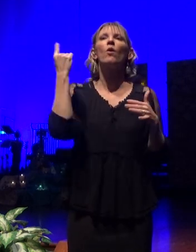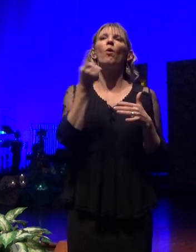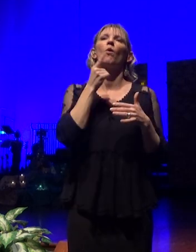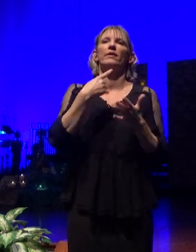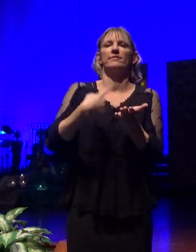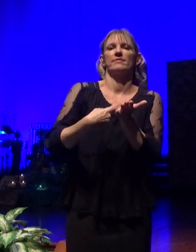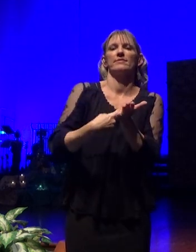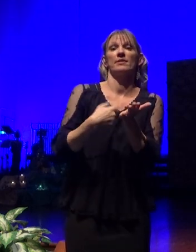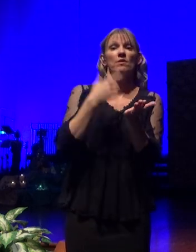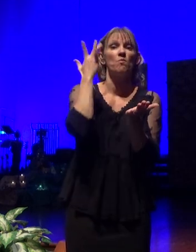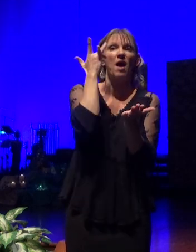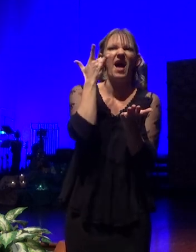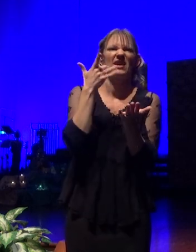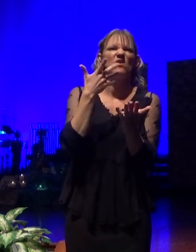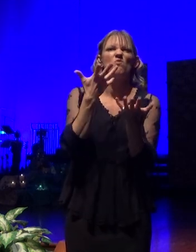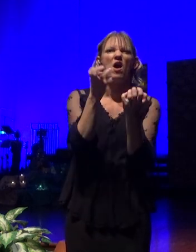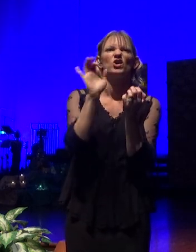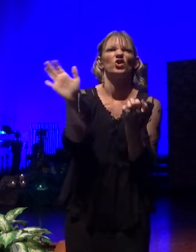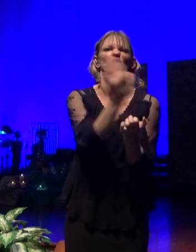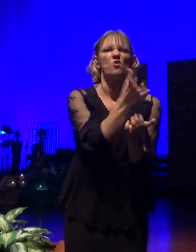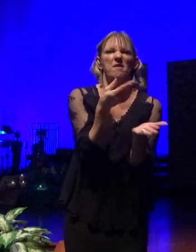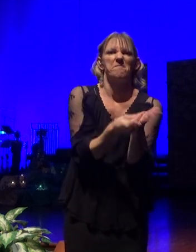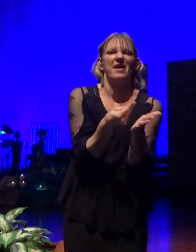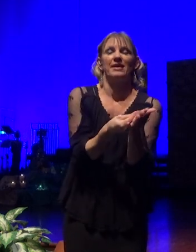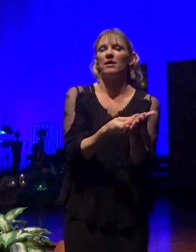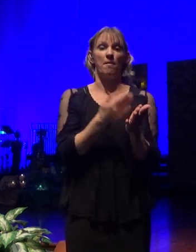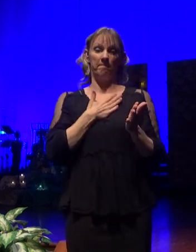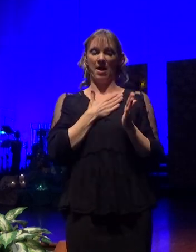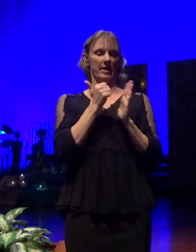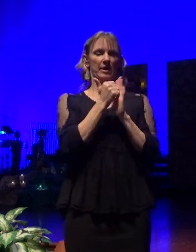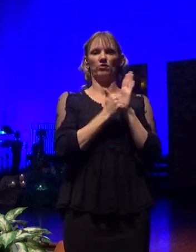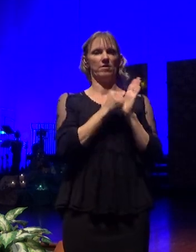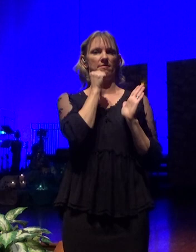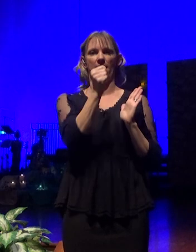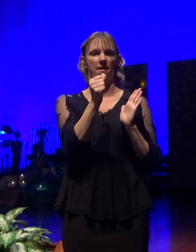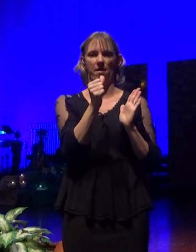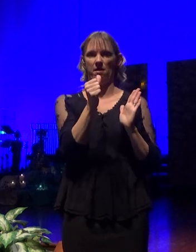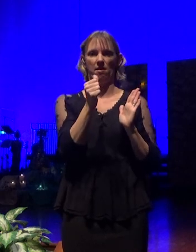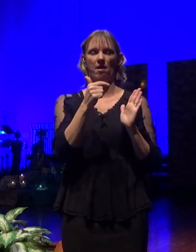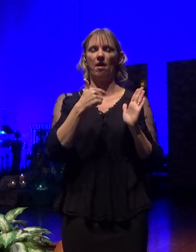get their money. That's not my agenda. I've had